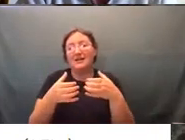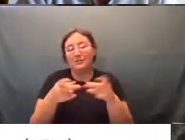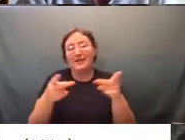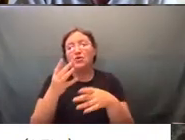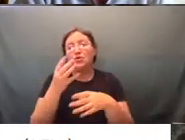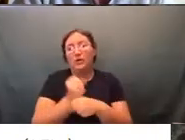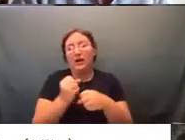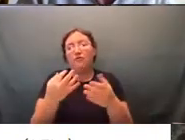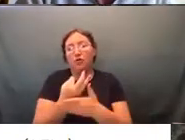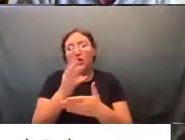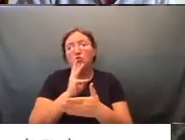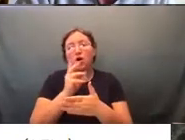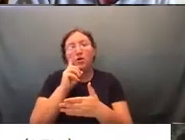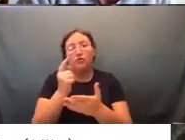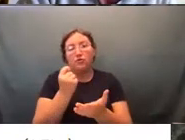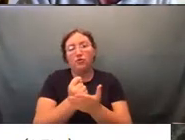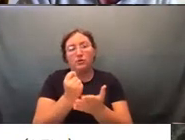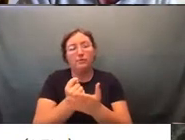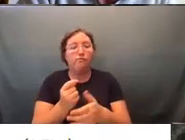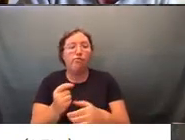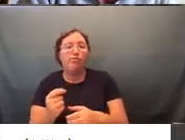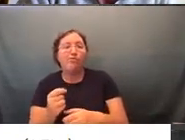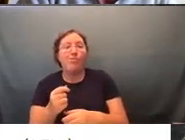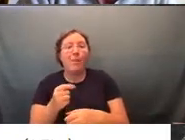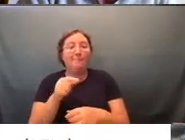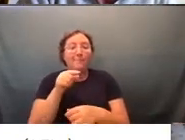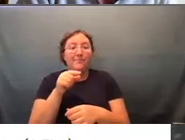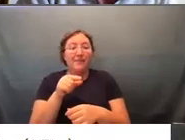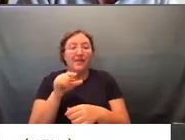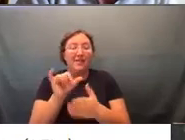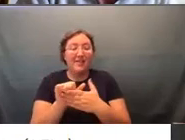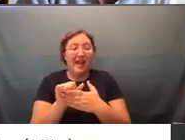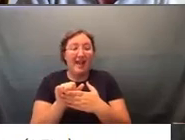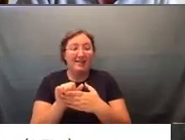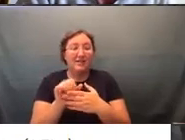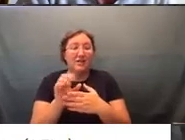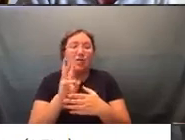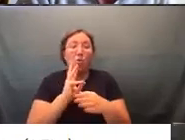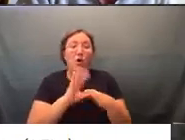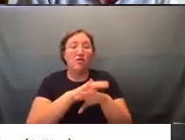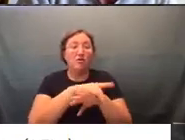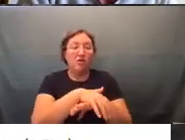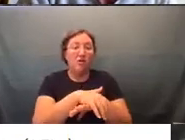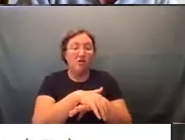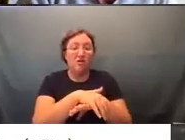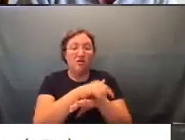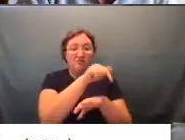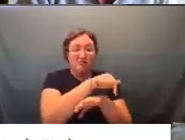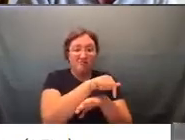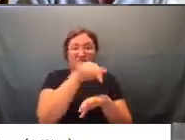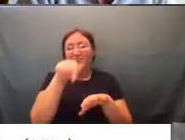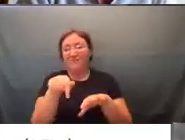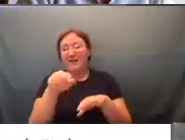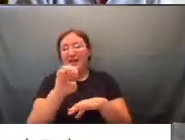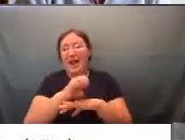water. There's also, this is at the top of that waterfall that we just saw. This is Emerald Pools, looking at Sentinel